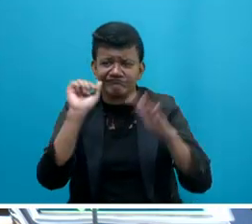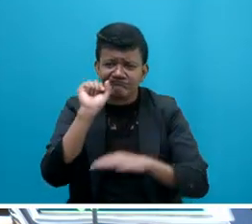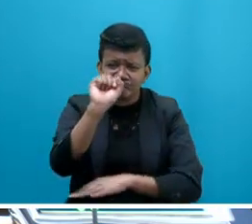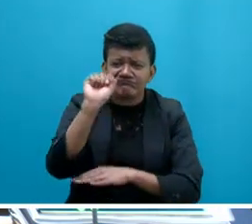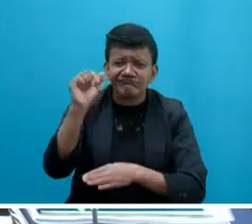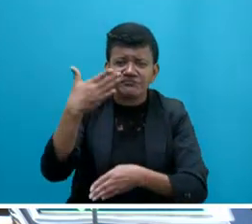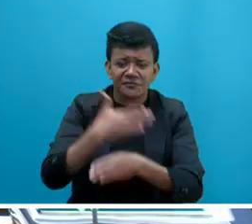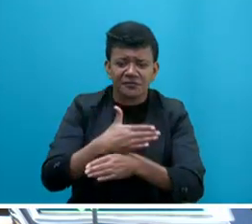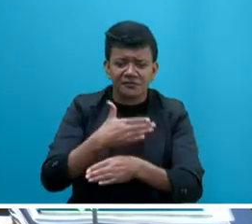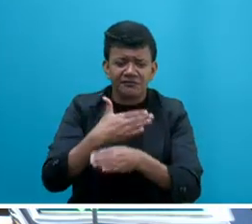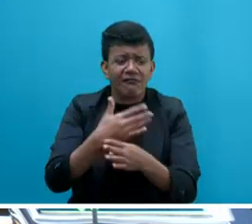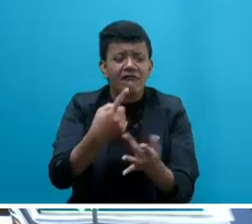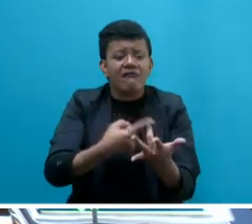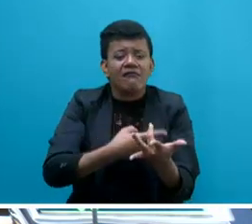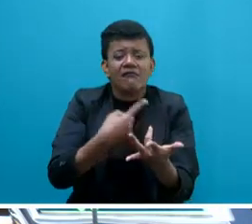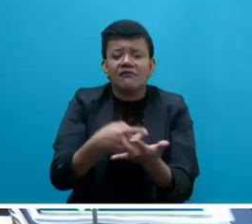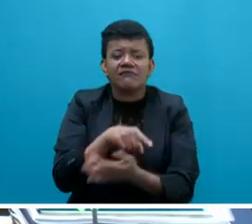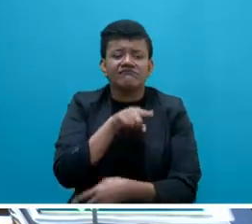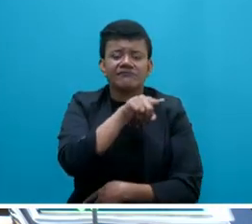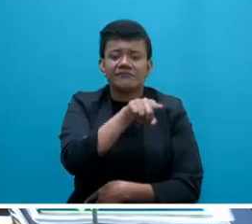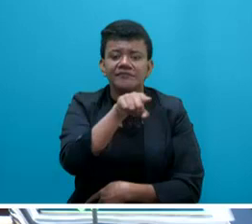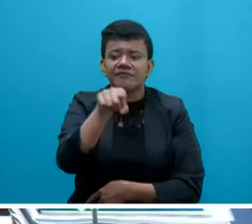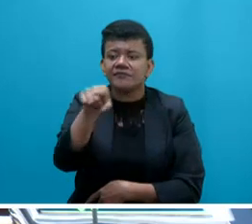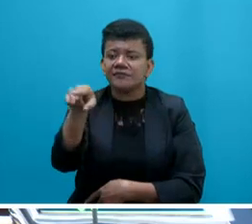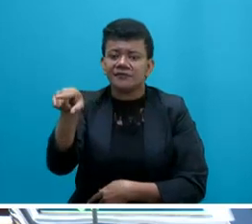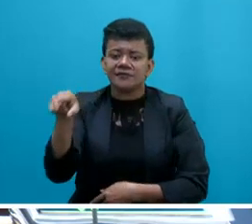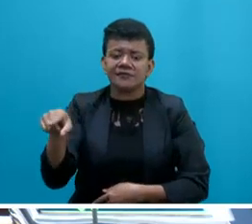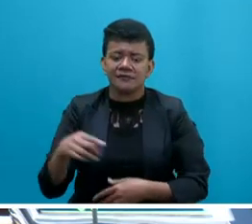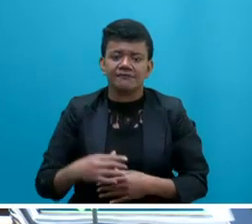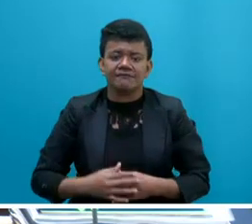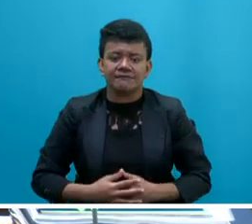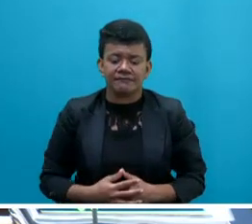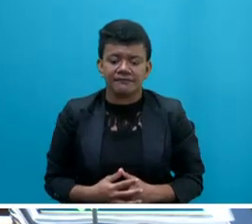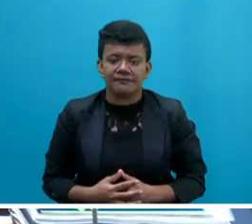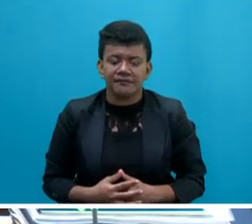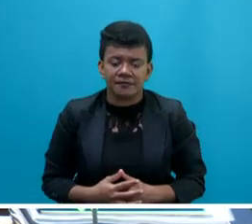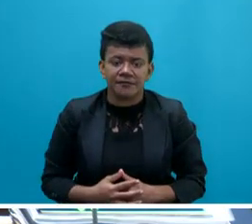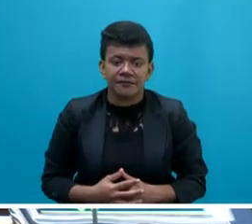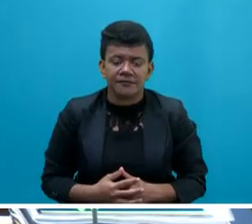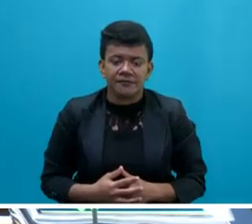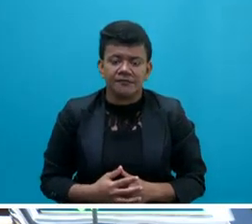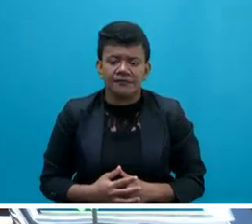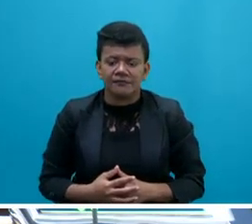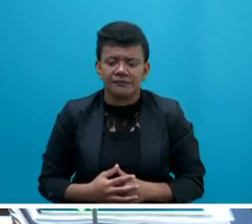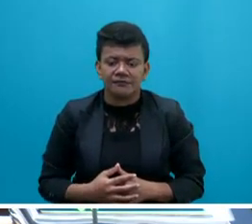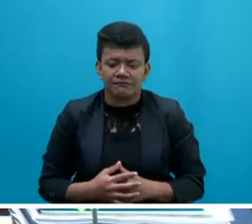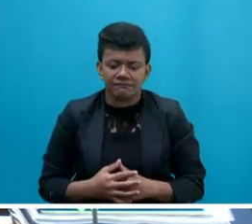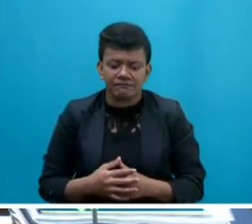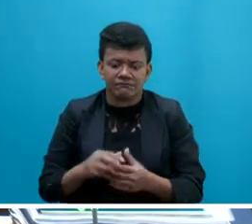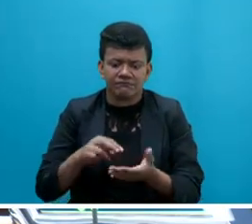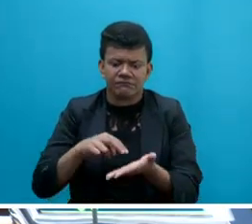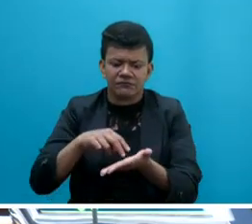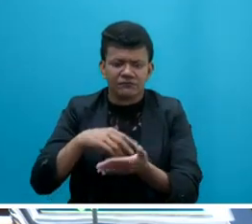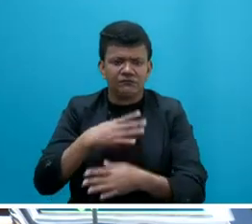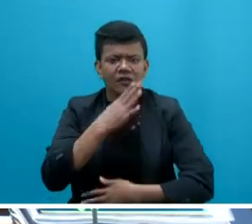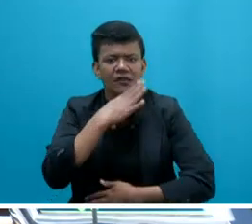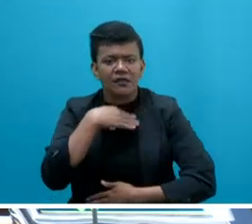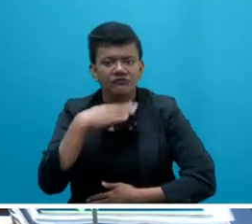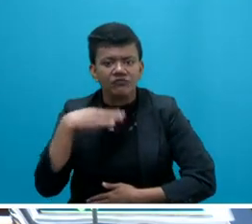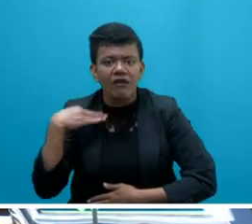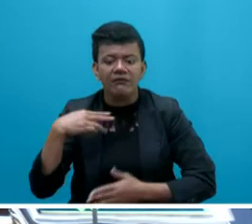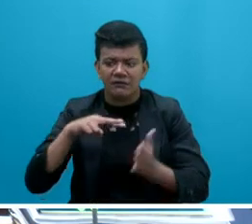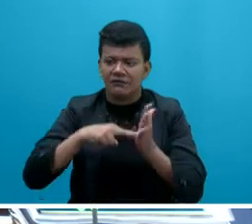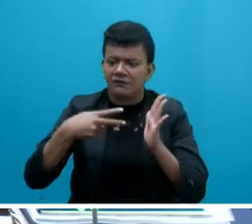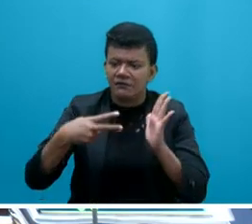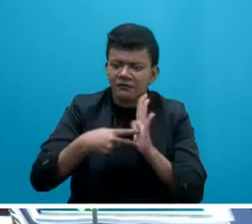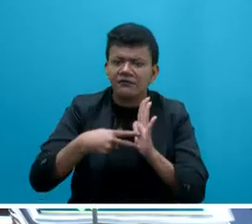Yemen, Sinai, Iraq, Egypt, Syria, South Sudan, Israel, to name a few. We as a nation can